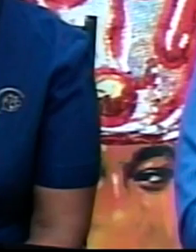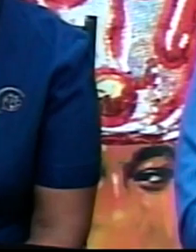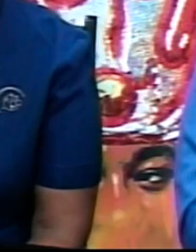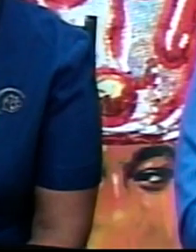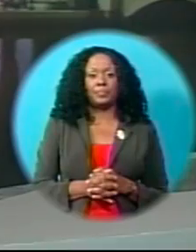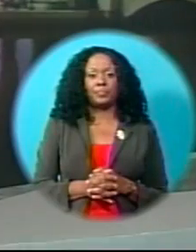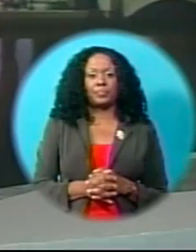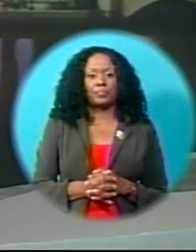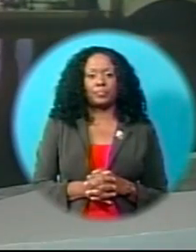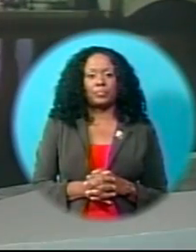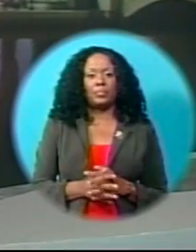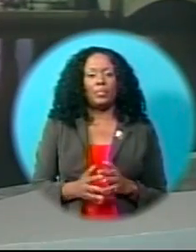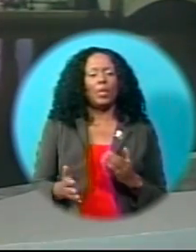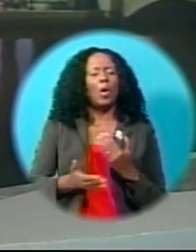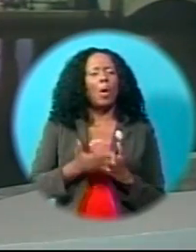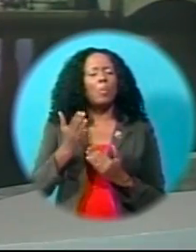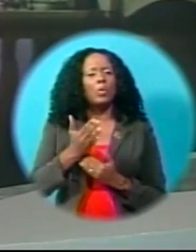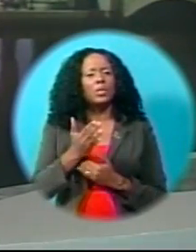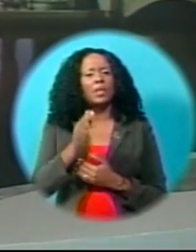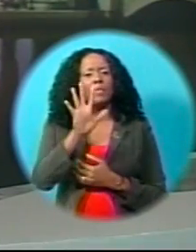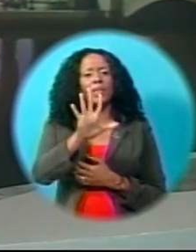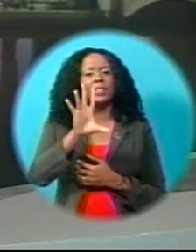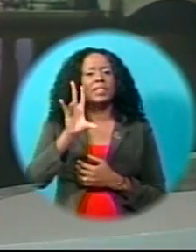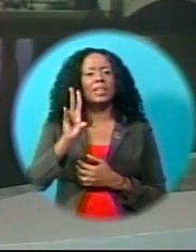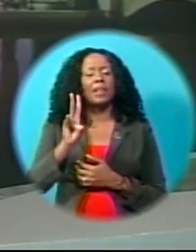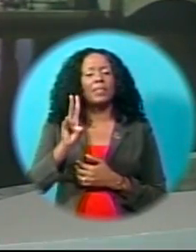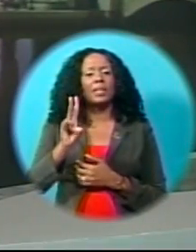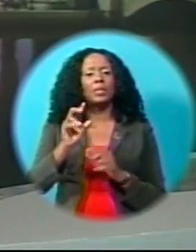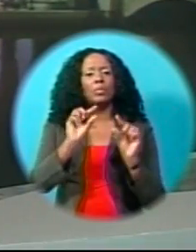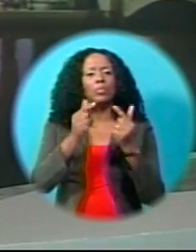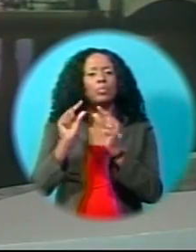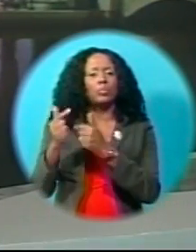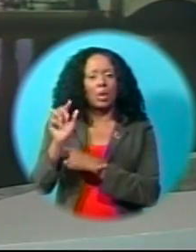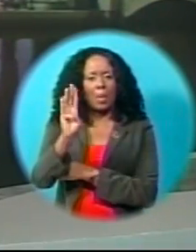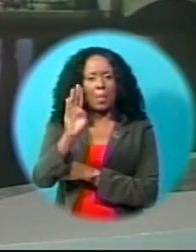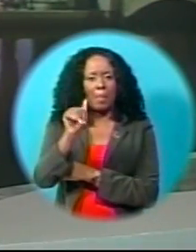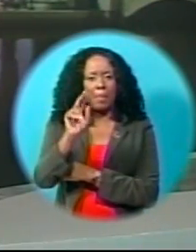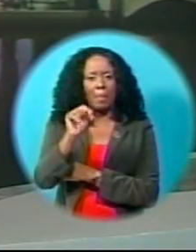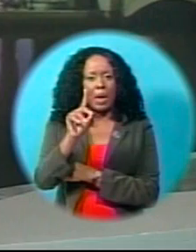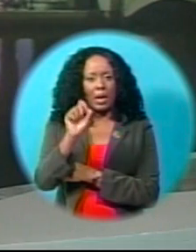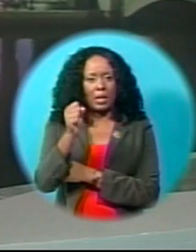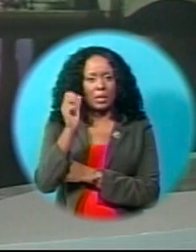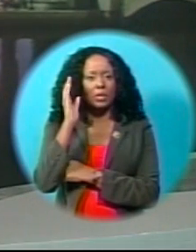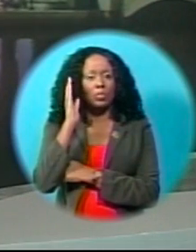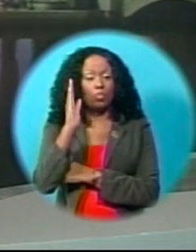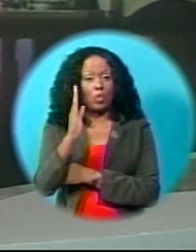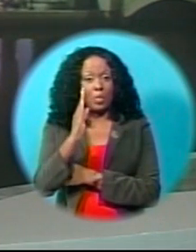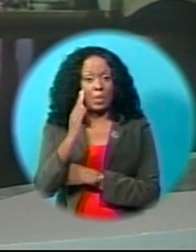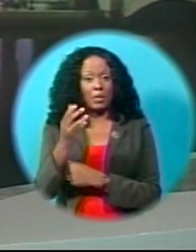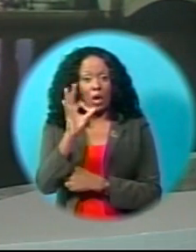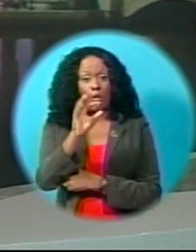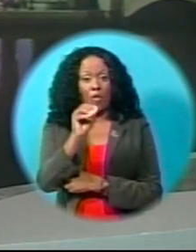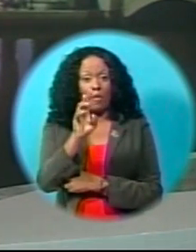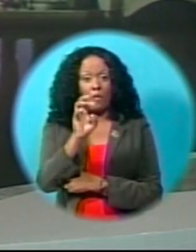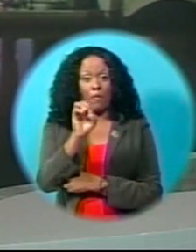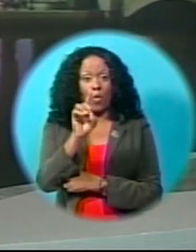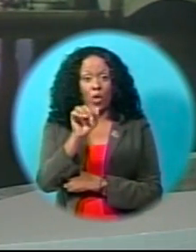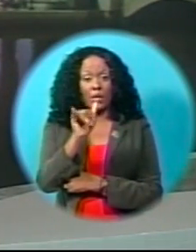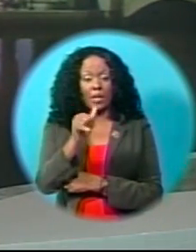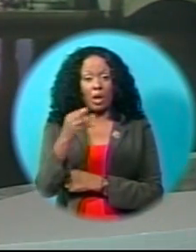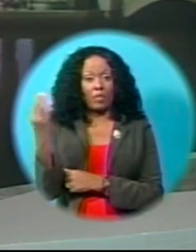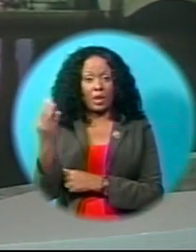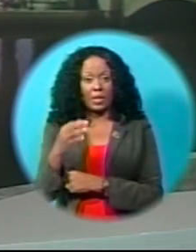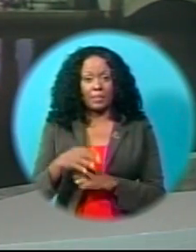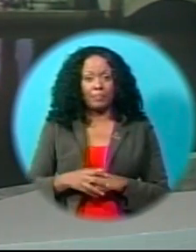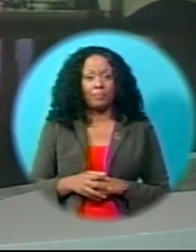control. Almost 57 bands are expected on the road come Friday. The jump up will begin at 11 p.m.